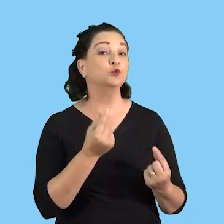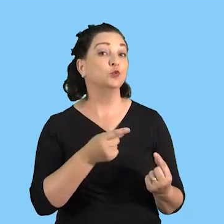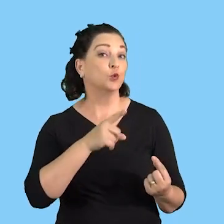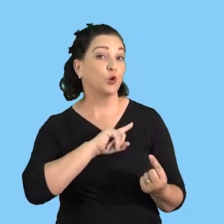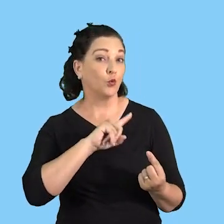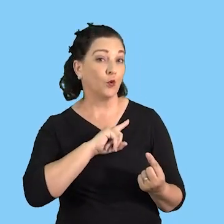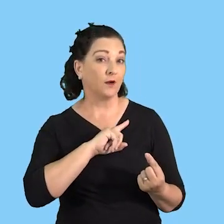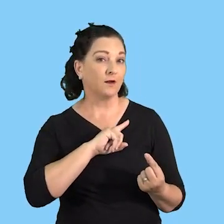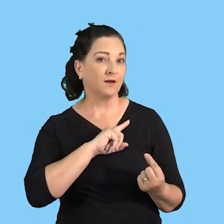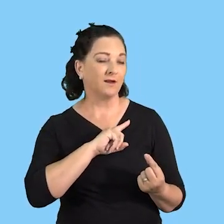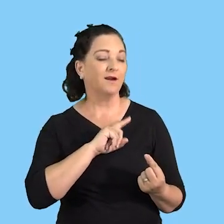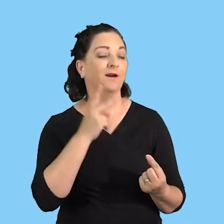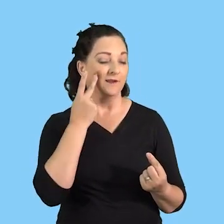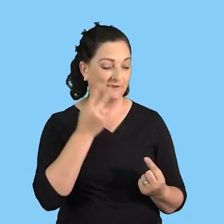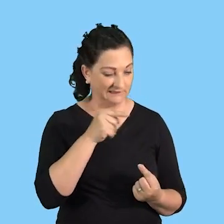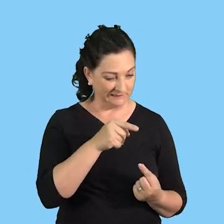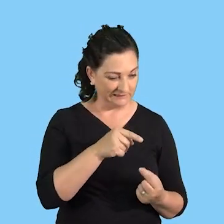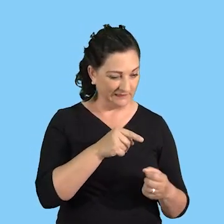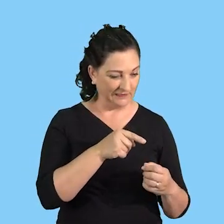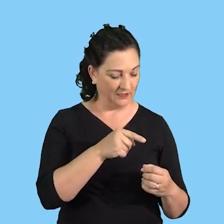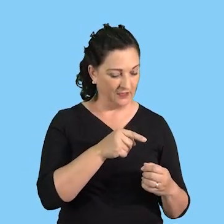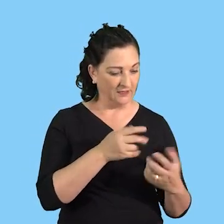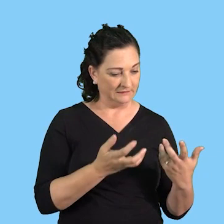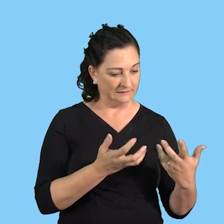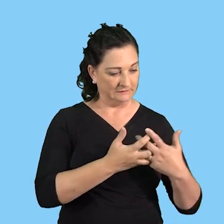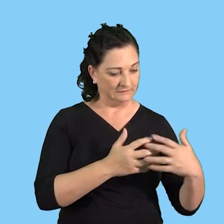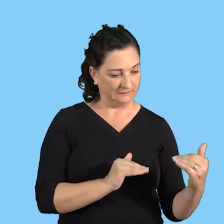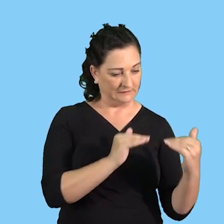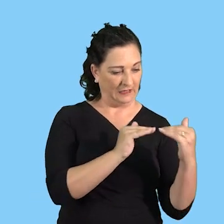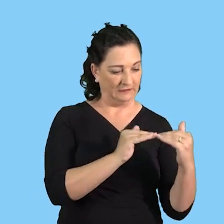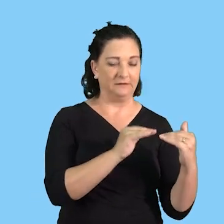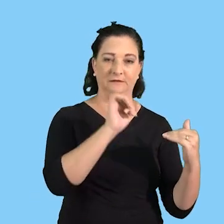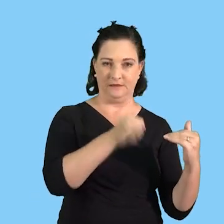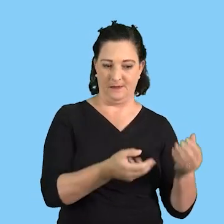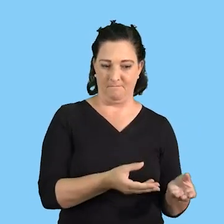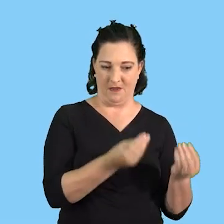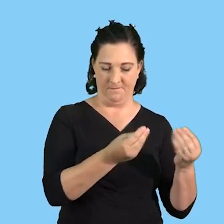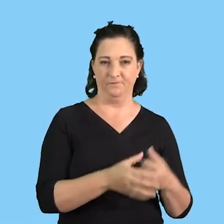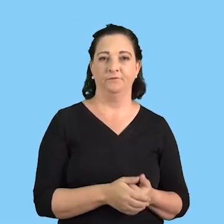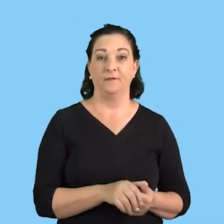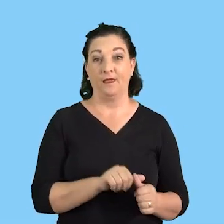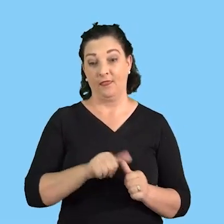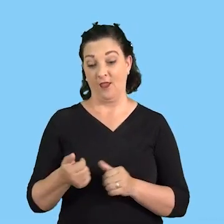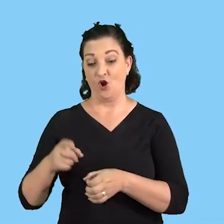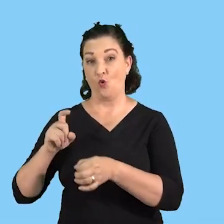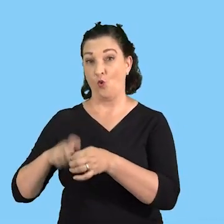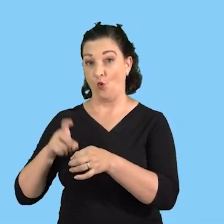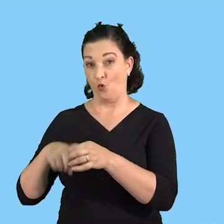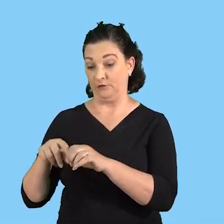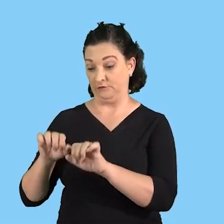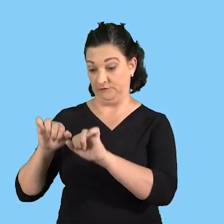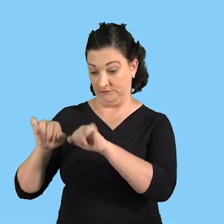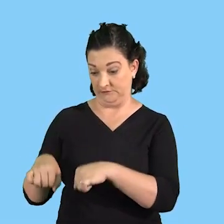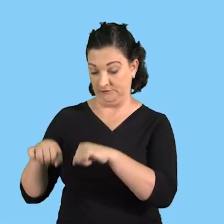doing this to make sure that it has met the required standards. Whereas with quality assurance, we are going